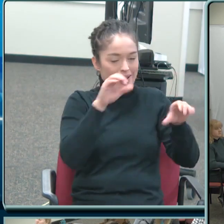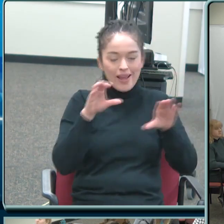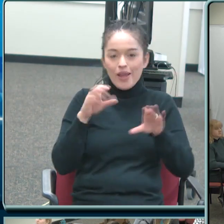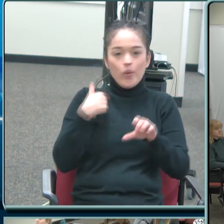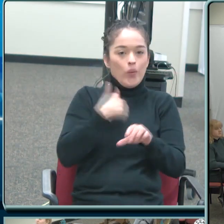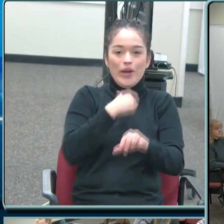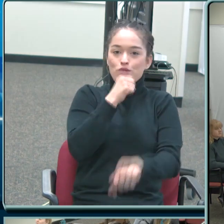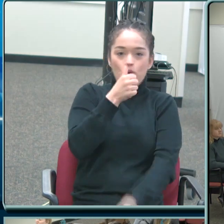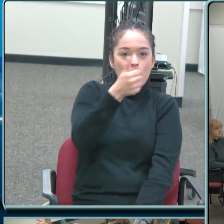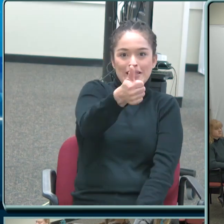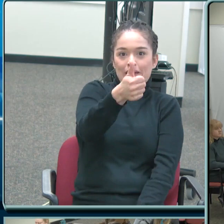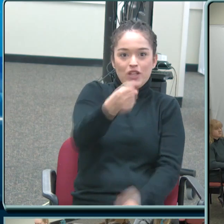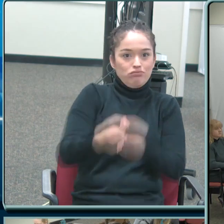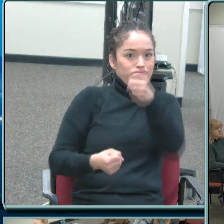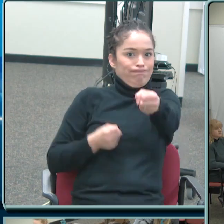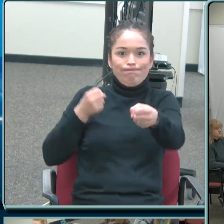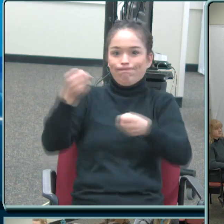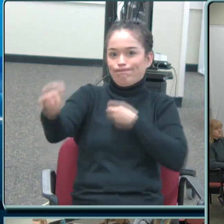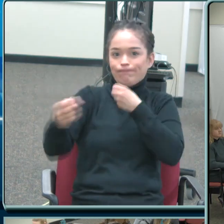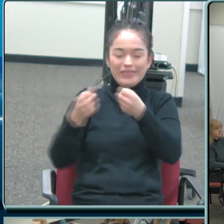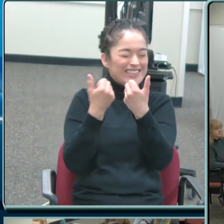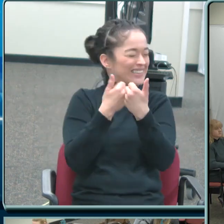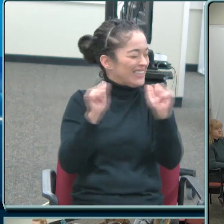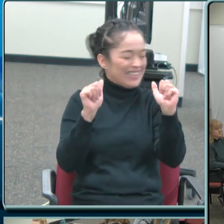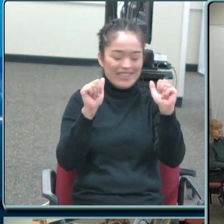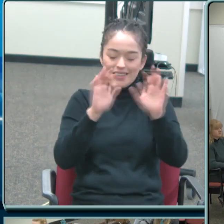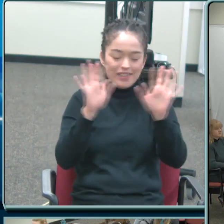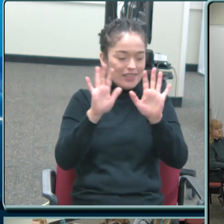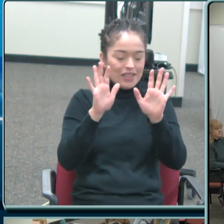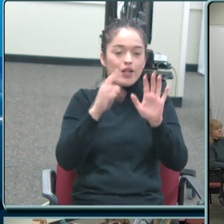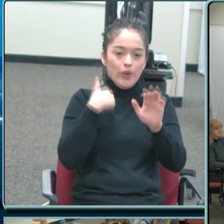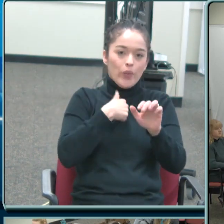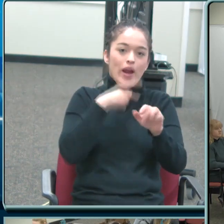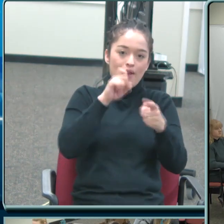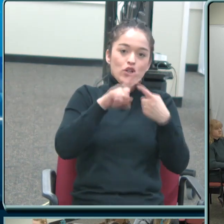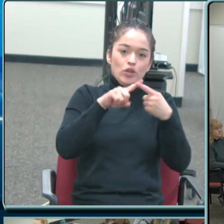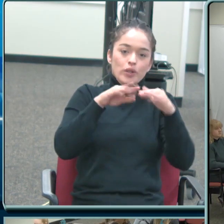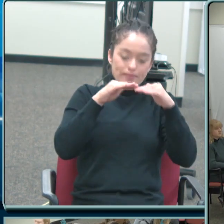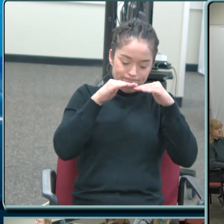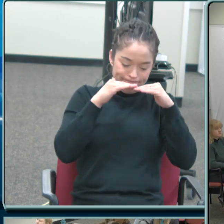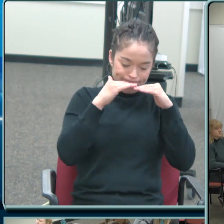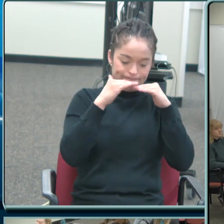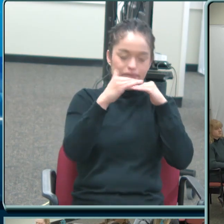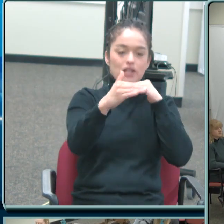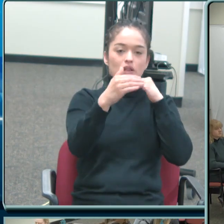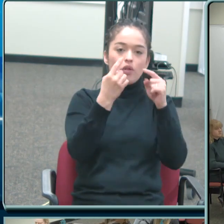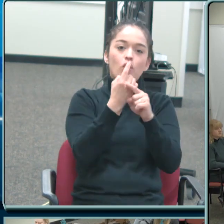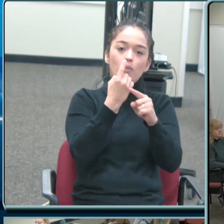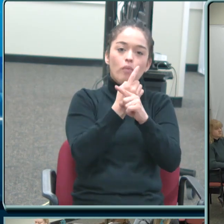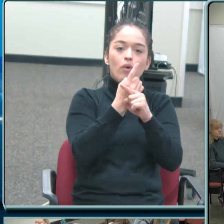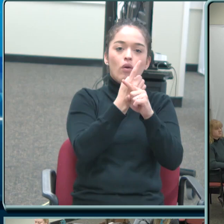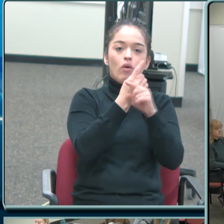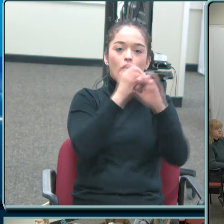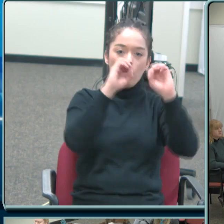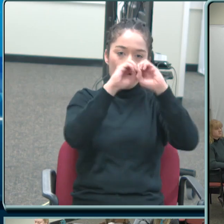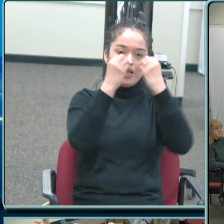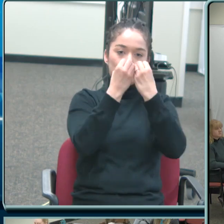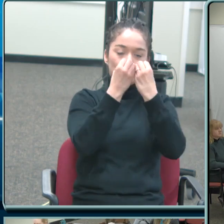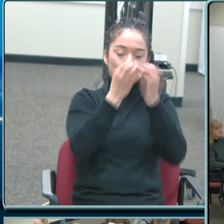We do not self-deploy in any event, just to maintain that appropriate organizational structure for emergency